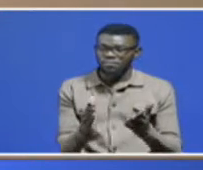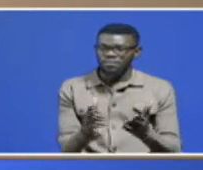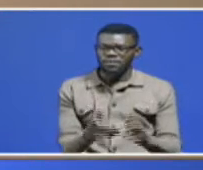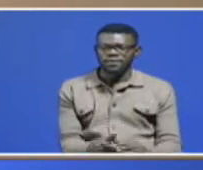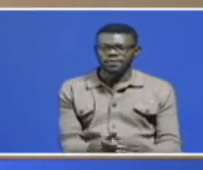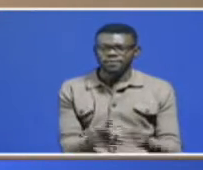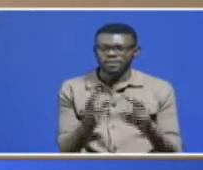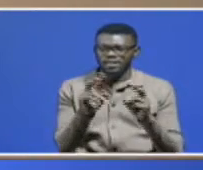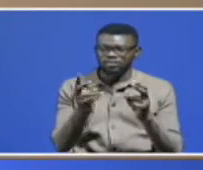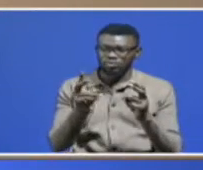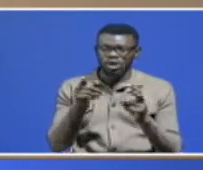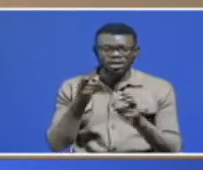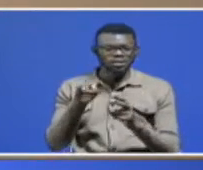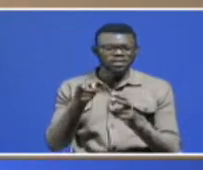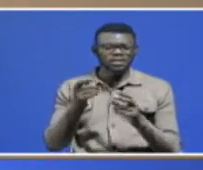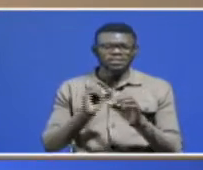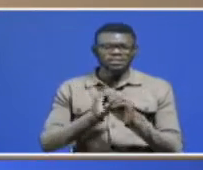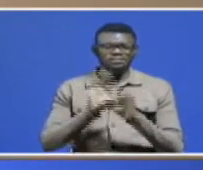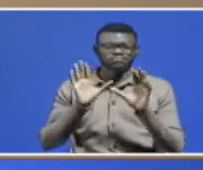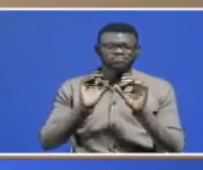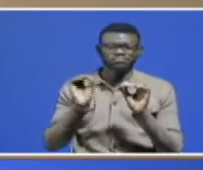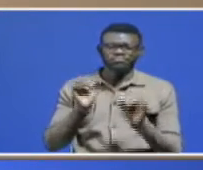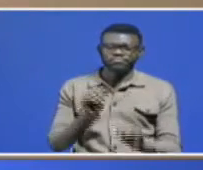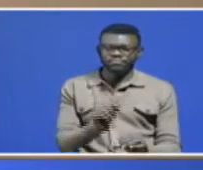this country. And I'm taking that